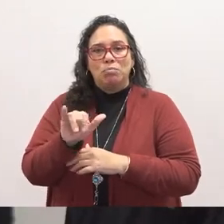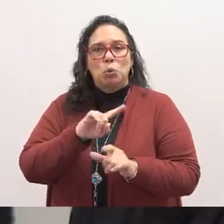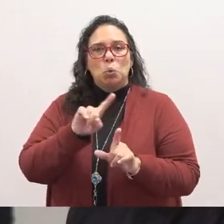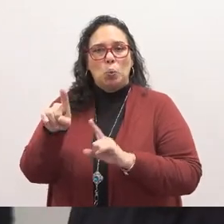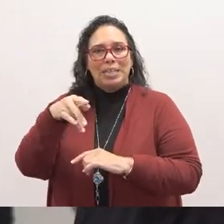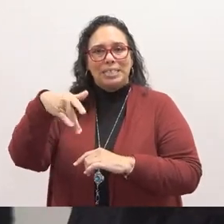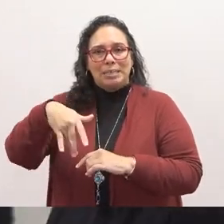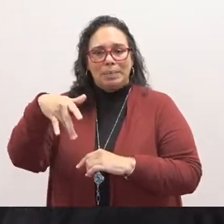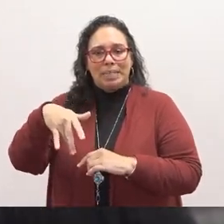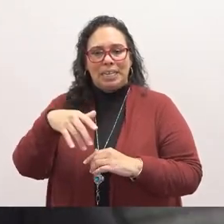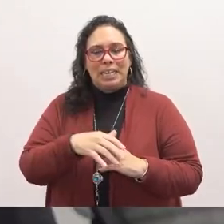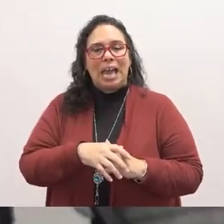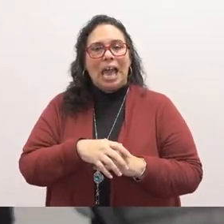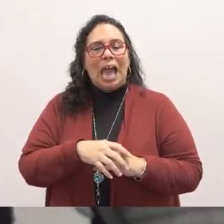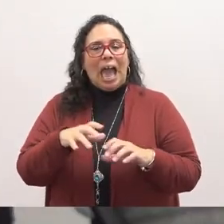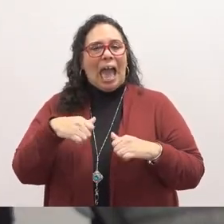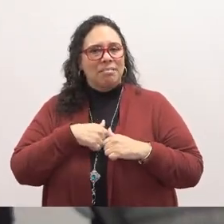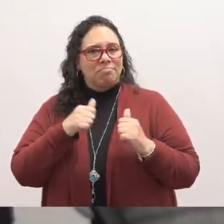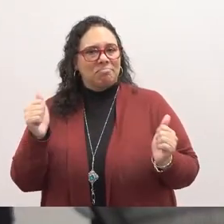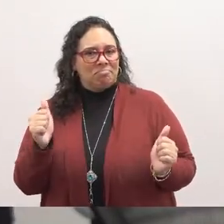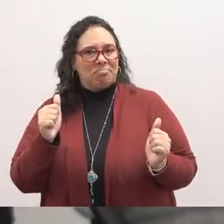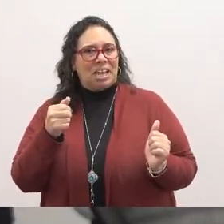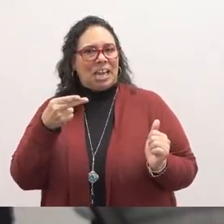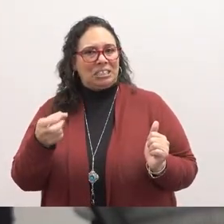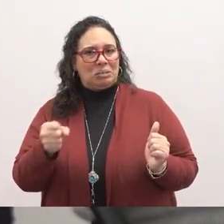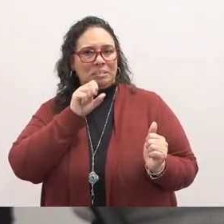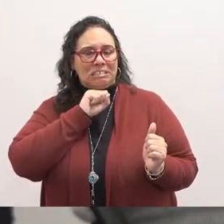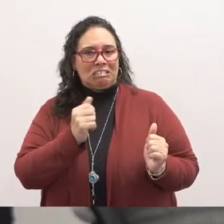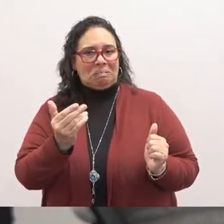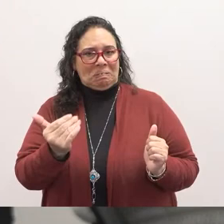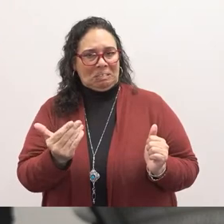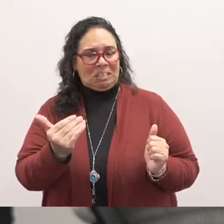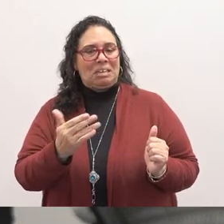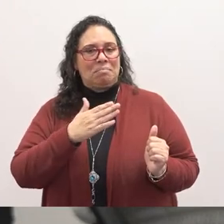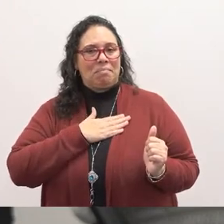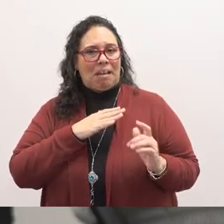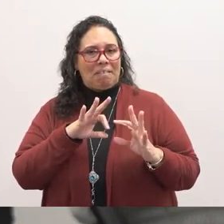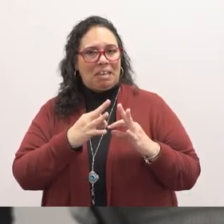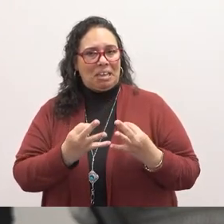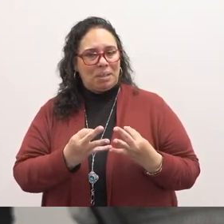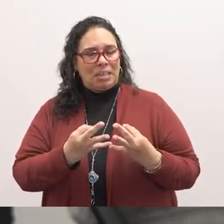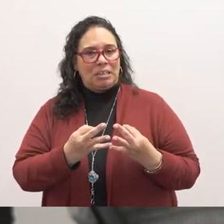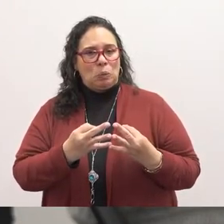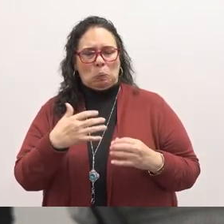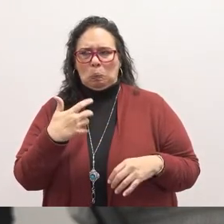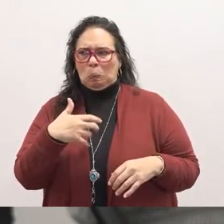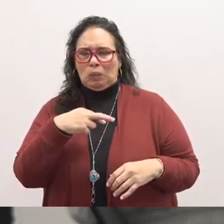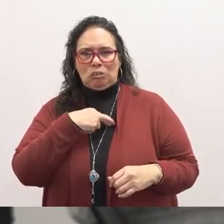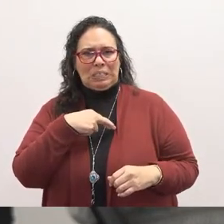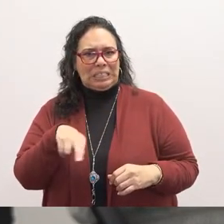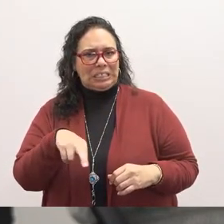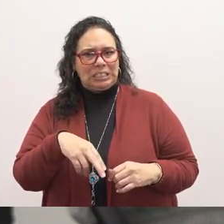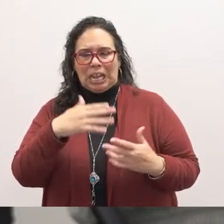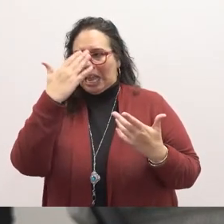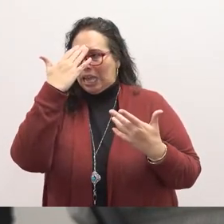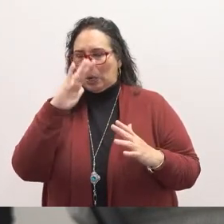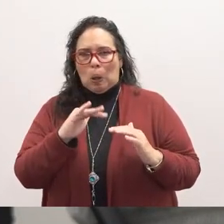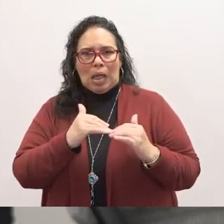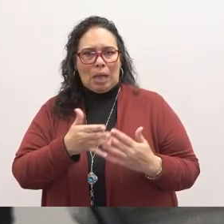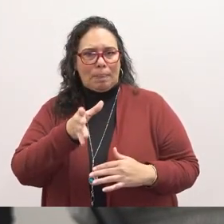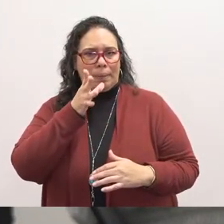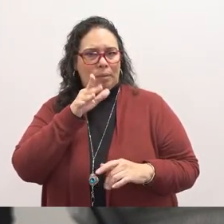I came out in high school at 15. My family was, at the time, very religious. I had no idea how my mother would